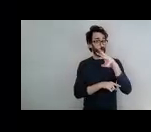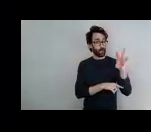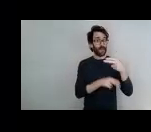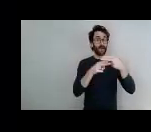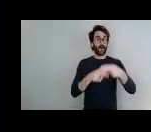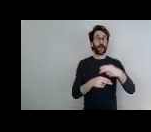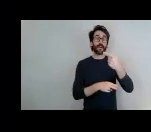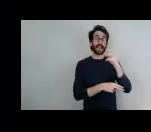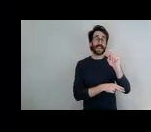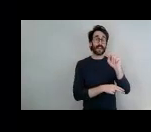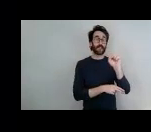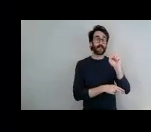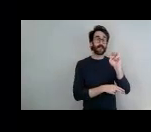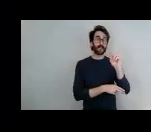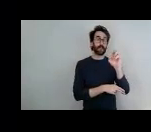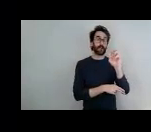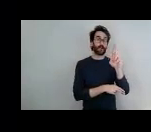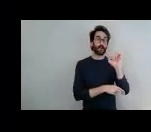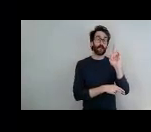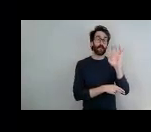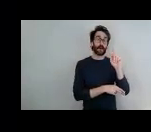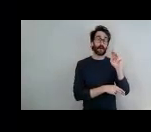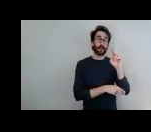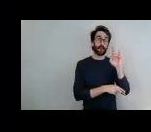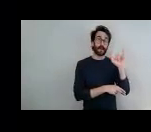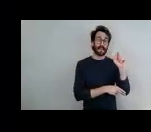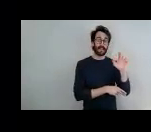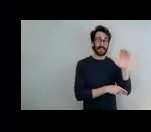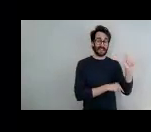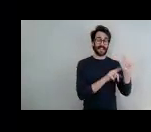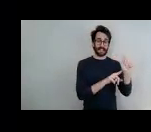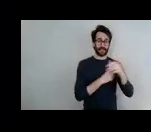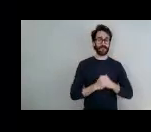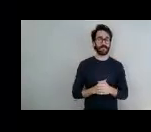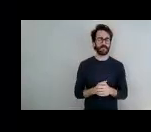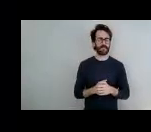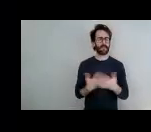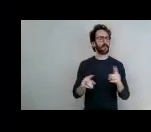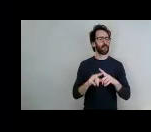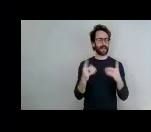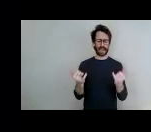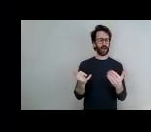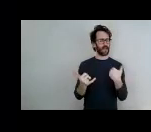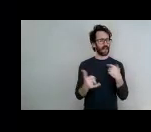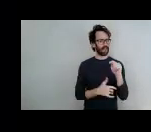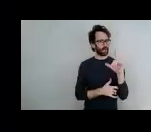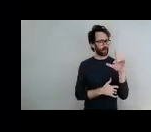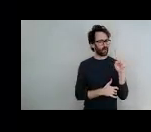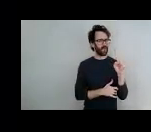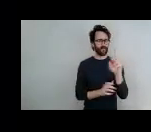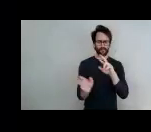bit later in my presentation. But what are some of those tools under our belt? Because how do